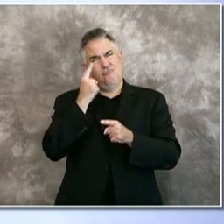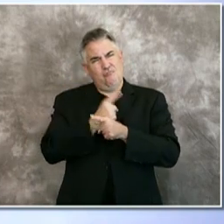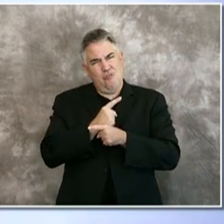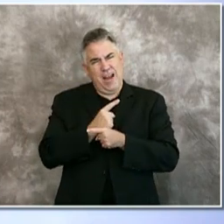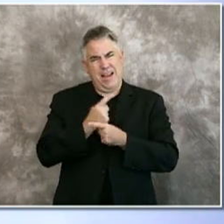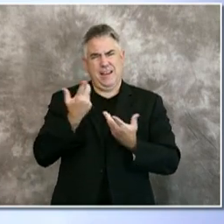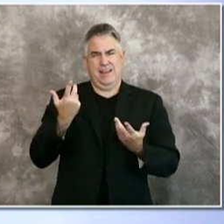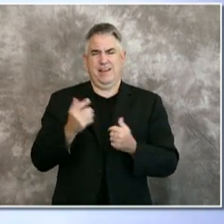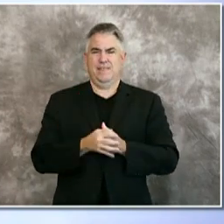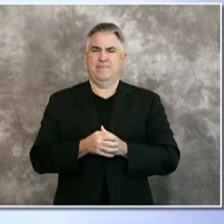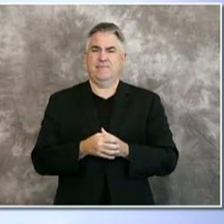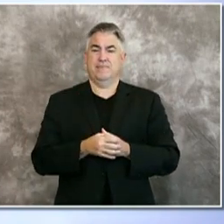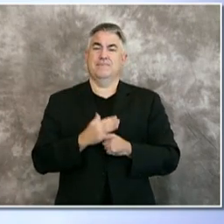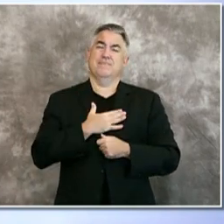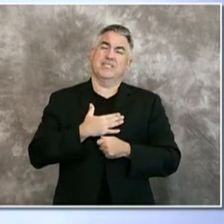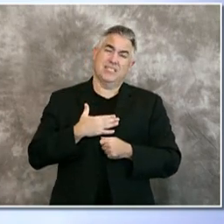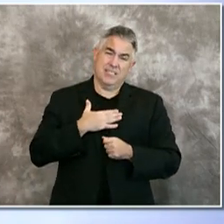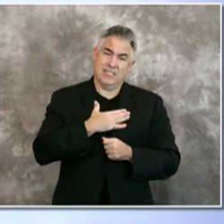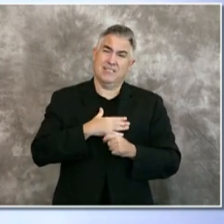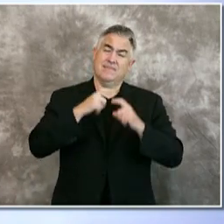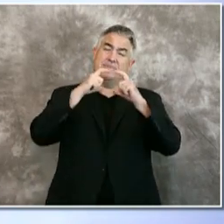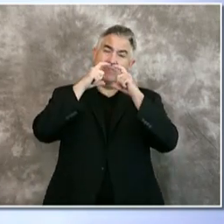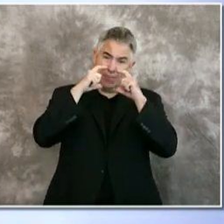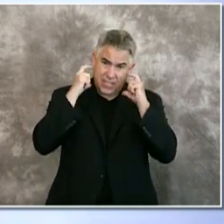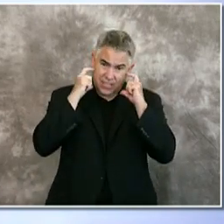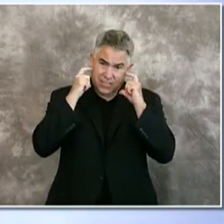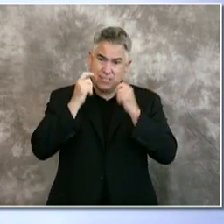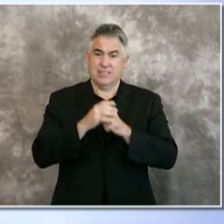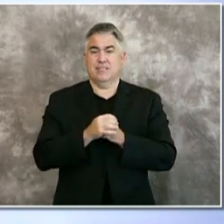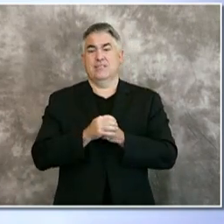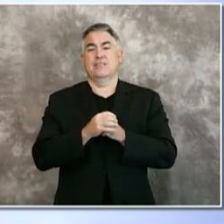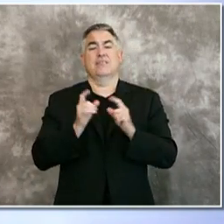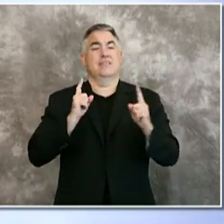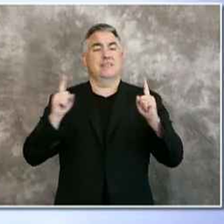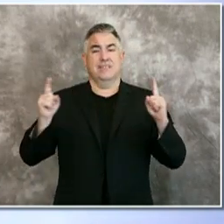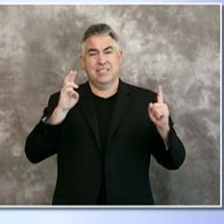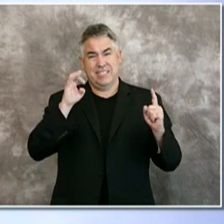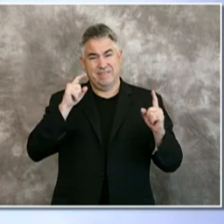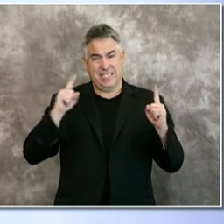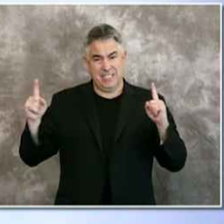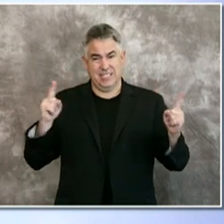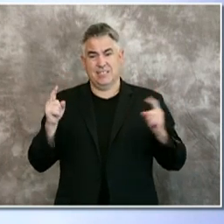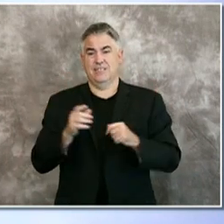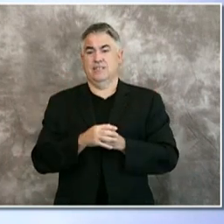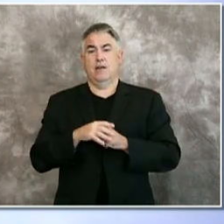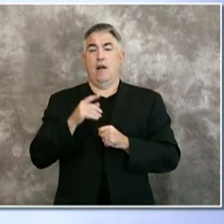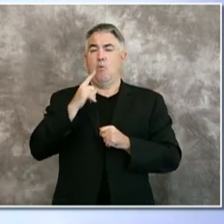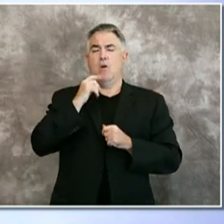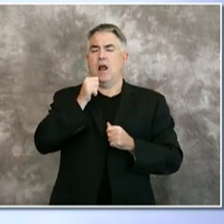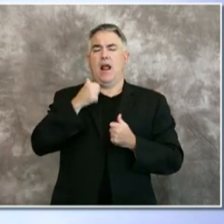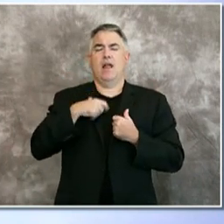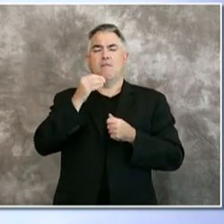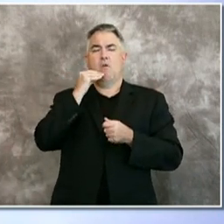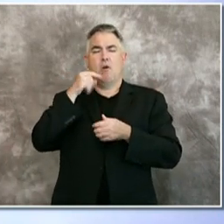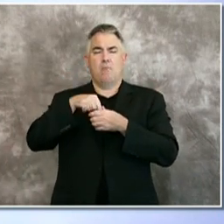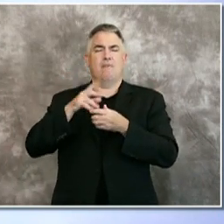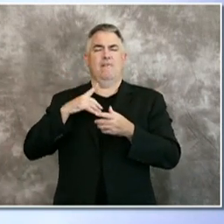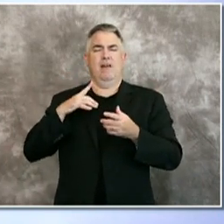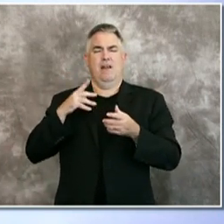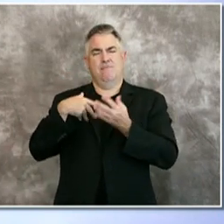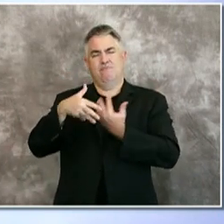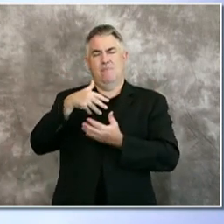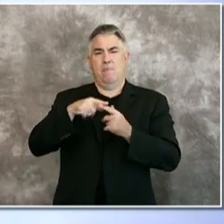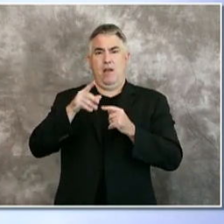we're doing. Please wear a face covering. Physically distance with non-household members. Avoid large crowds, particularly